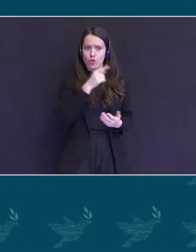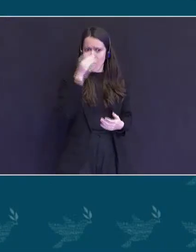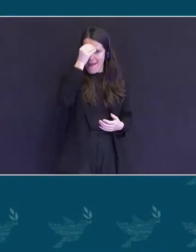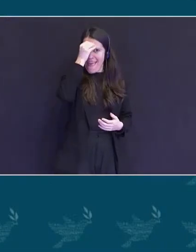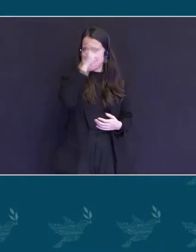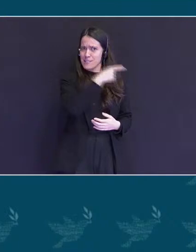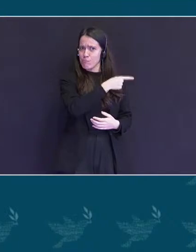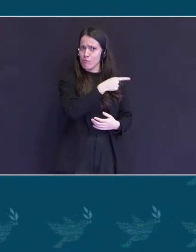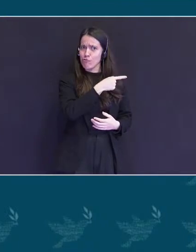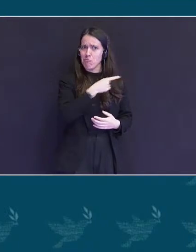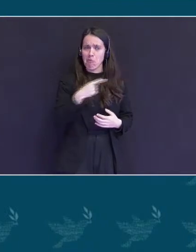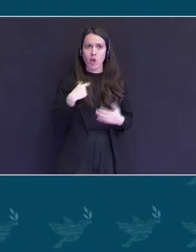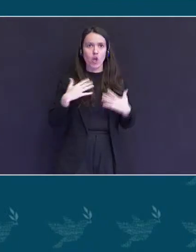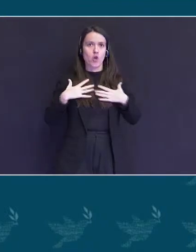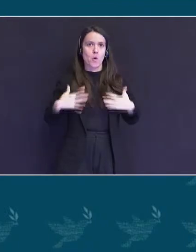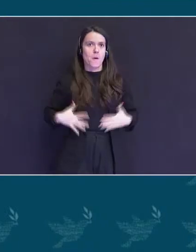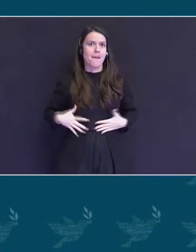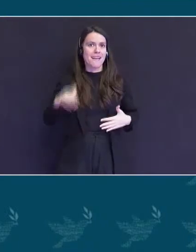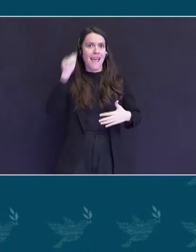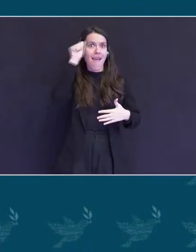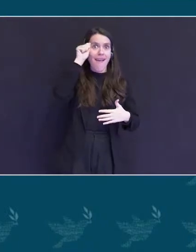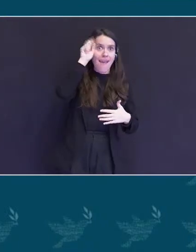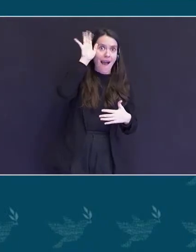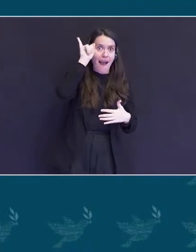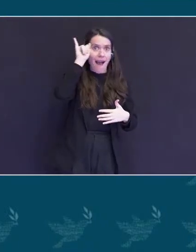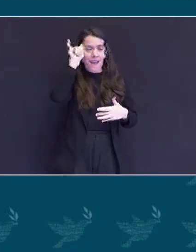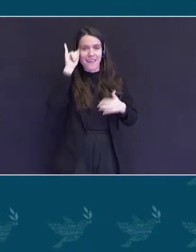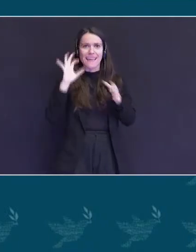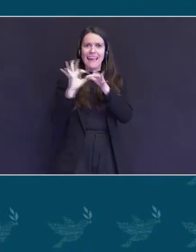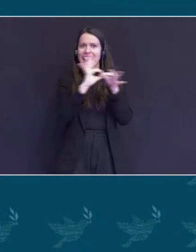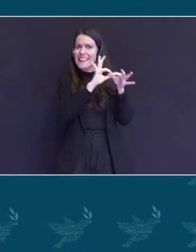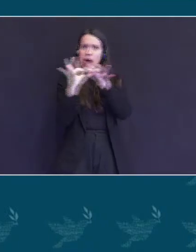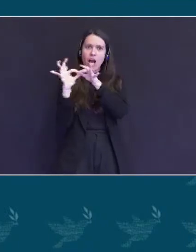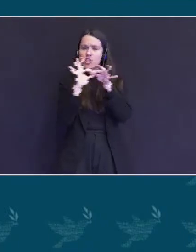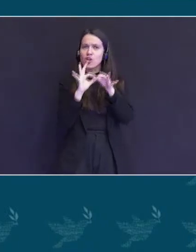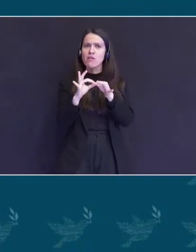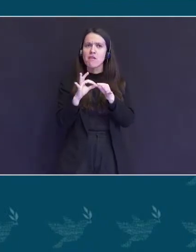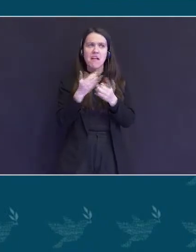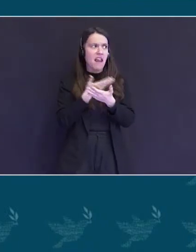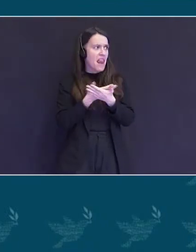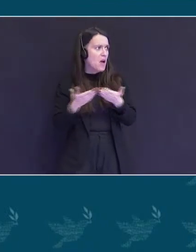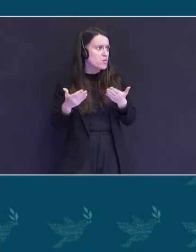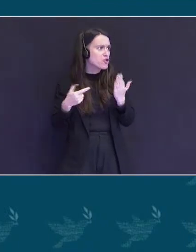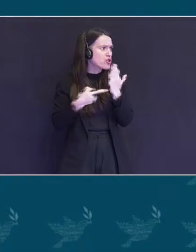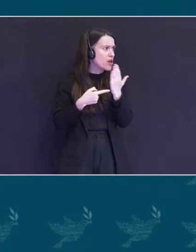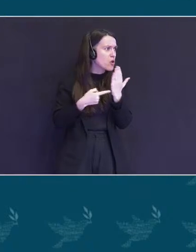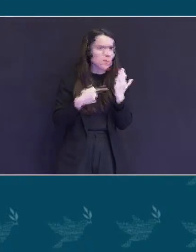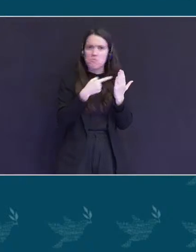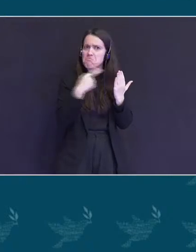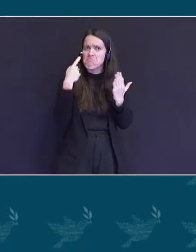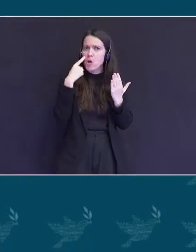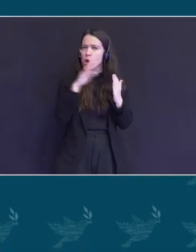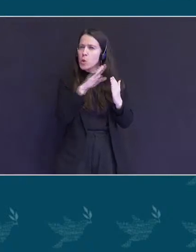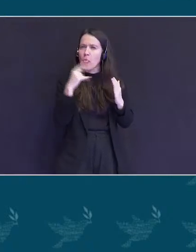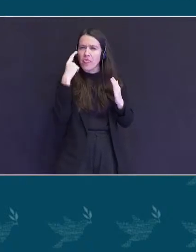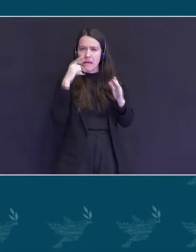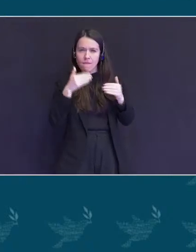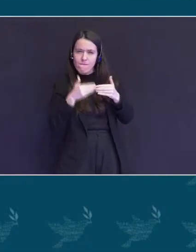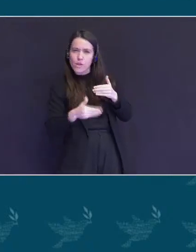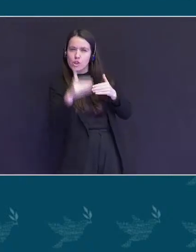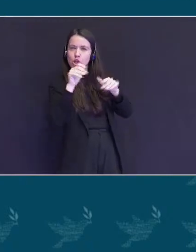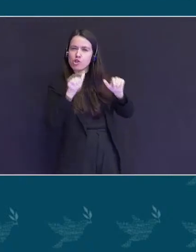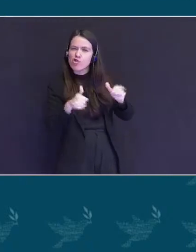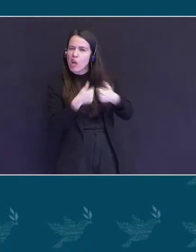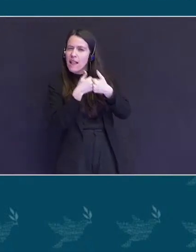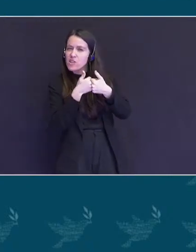in human-AI interaction and language technology, could you kindly highlight the key challenges and